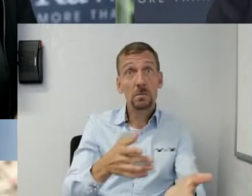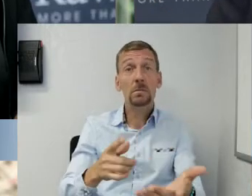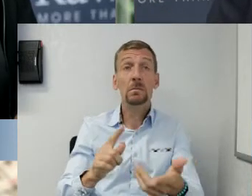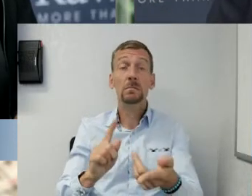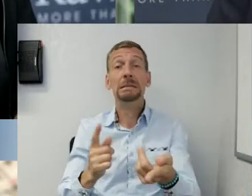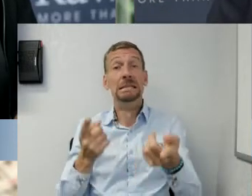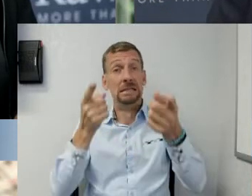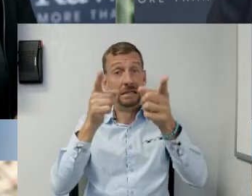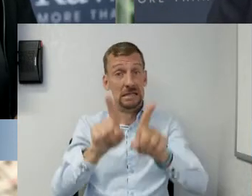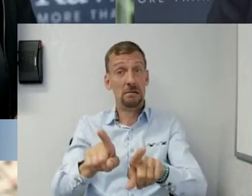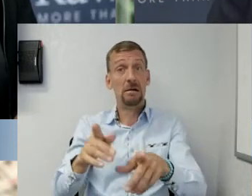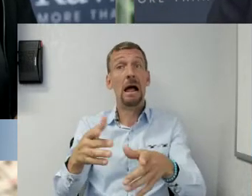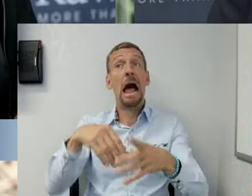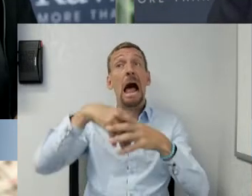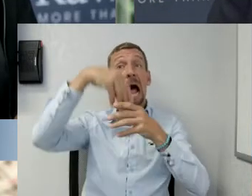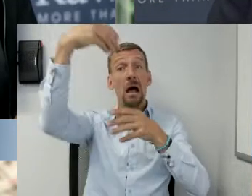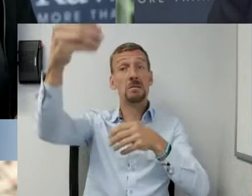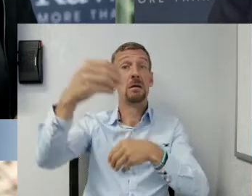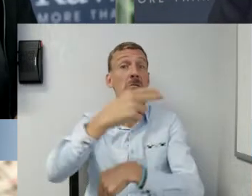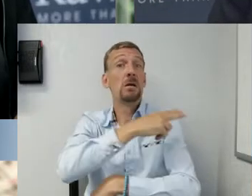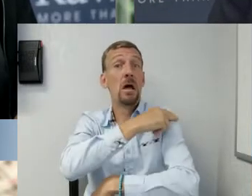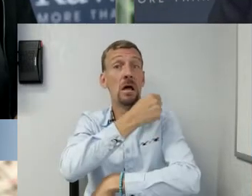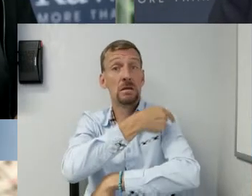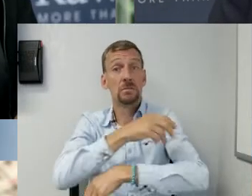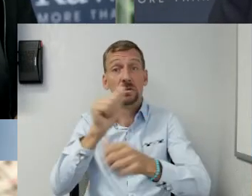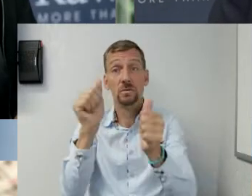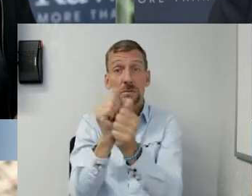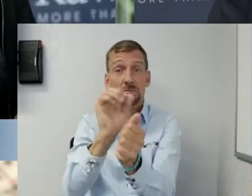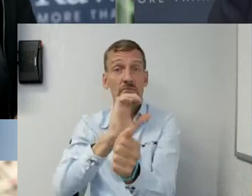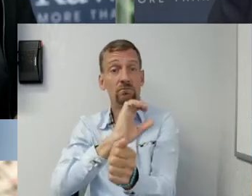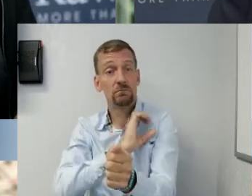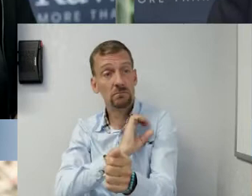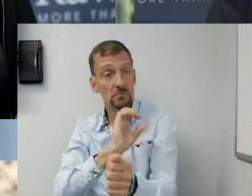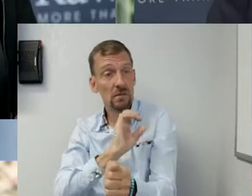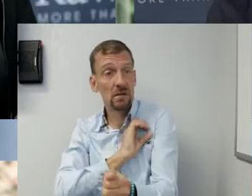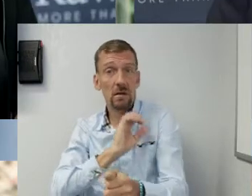Incidences that do occur outside the hospital that involve law enforcement,